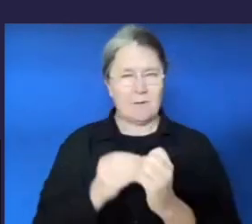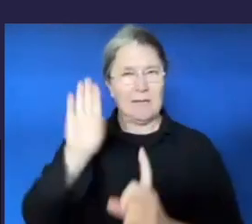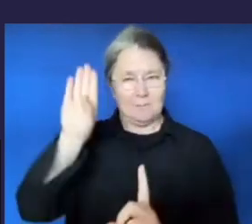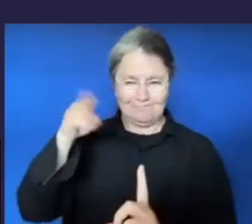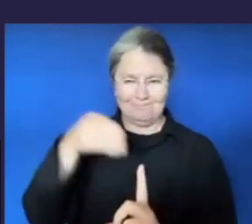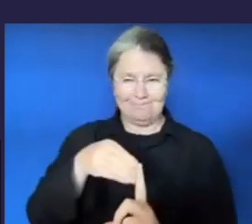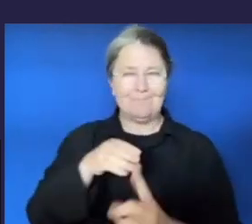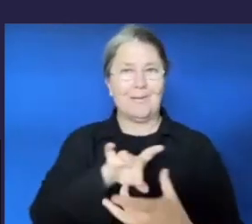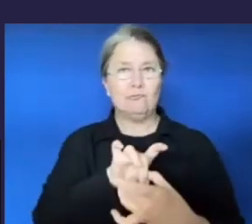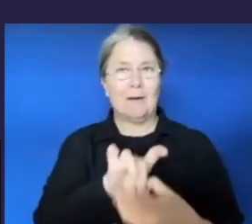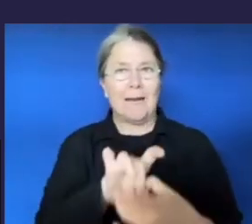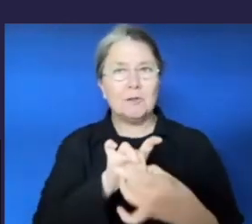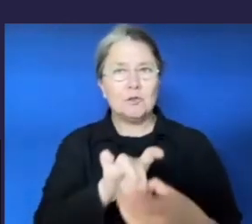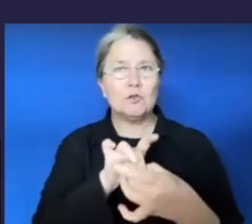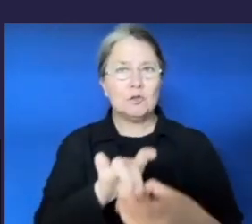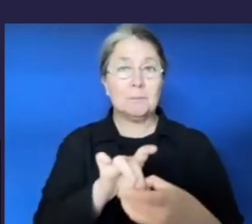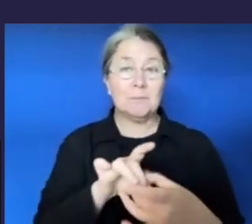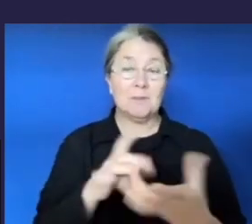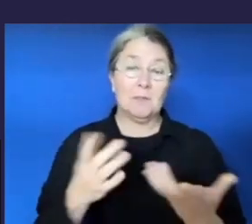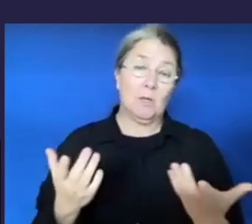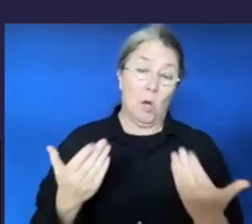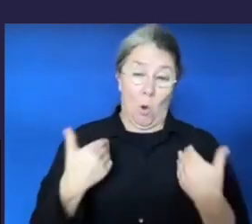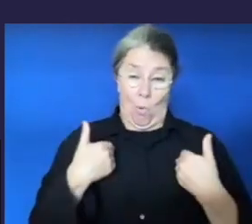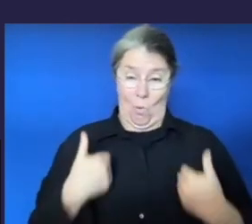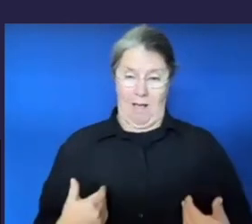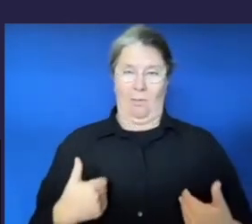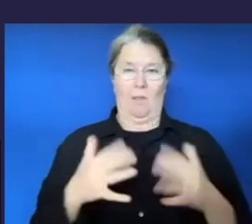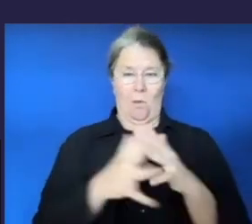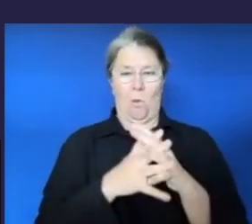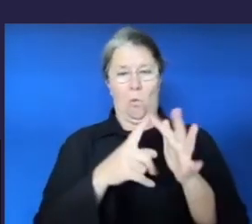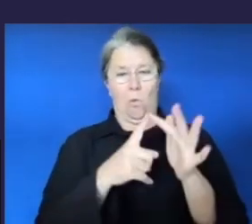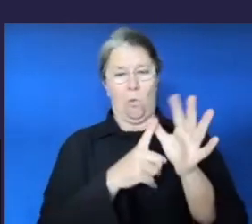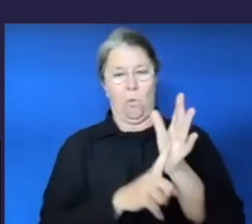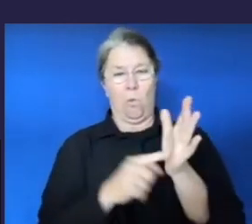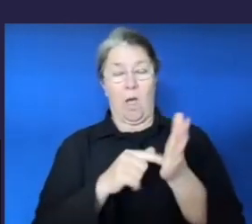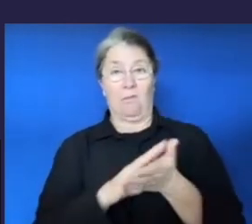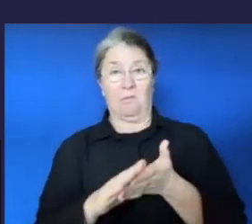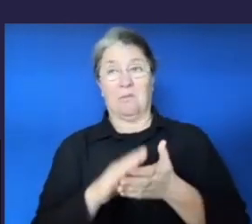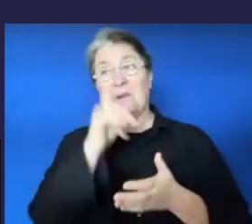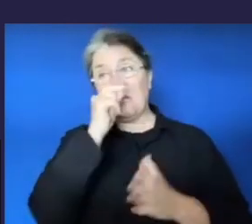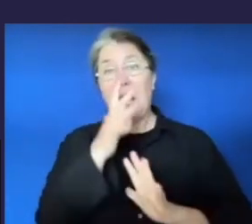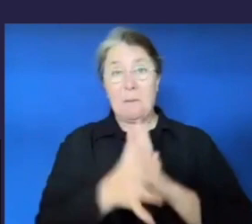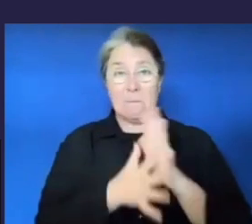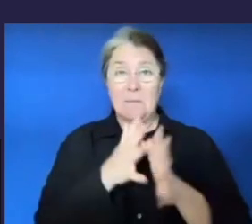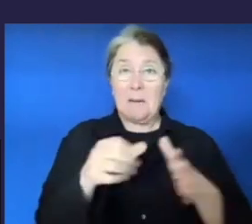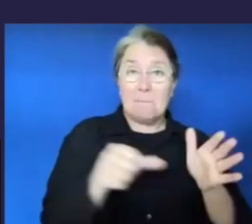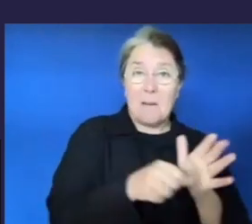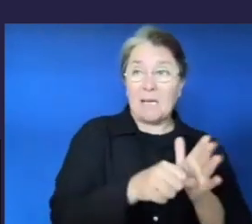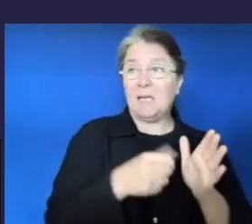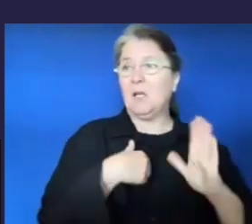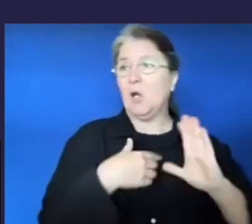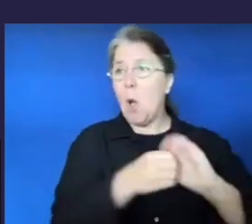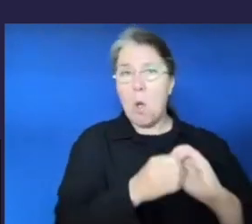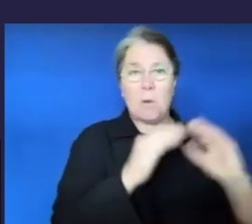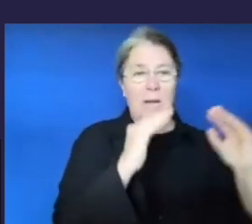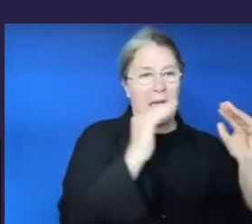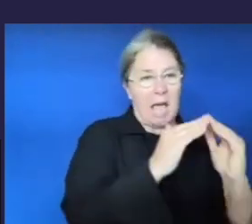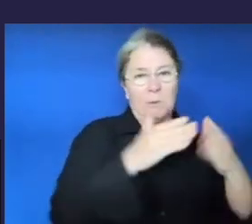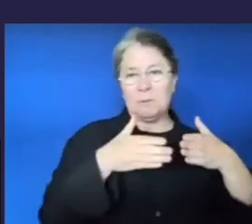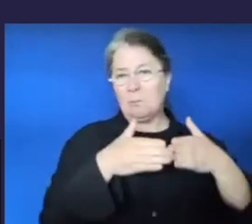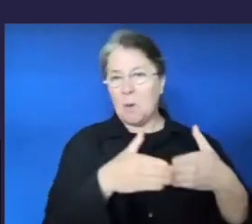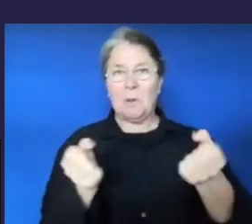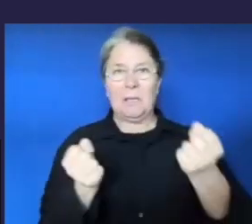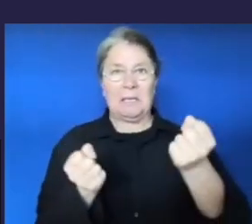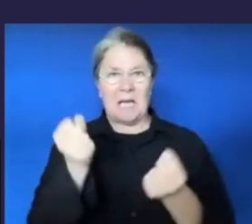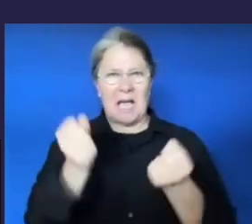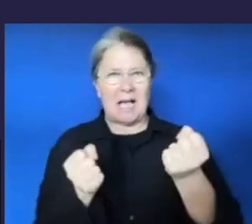define wealth in life, how much money you make, the things you own, where you live. But most people agree it's the people